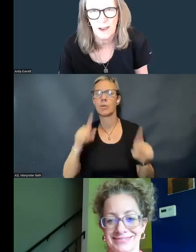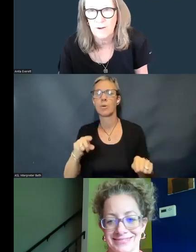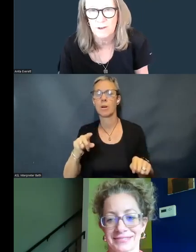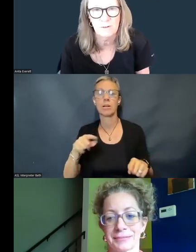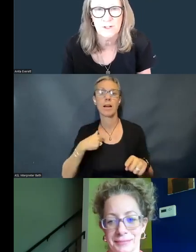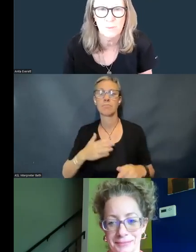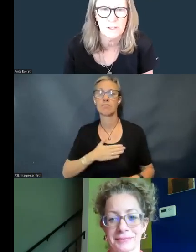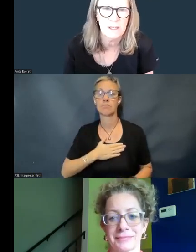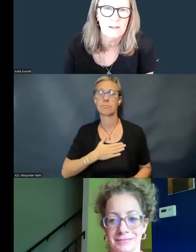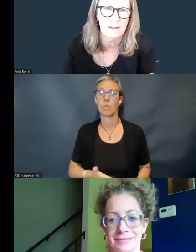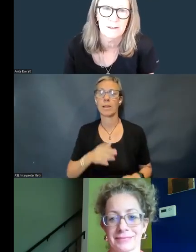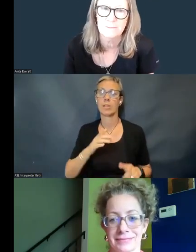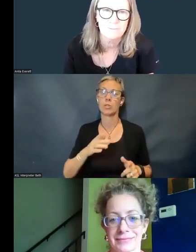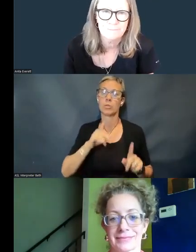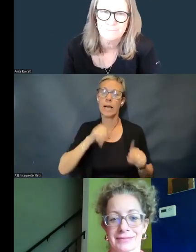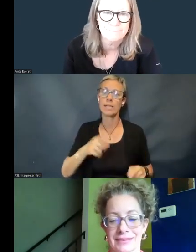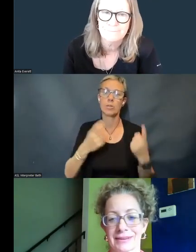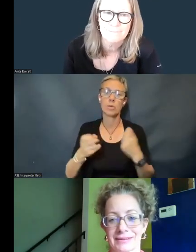questions or however you wish to proceed.